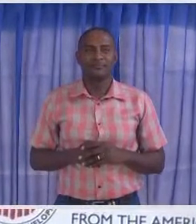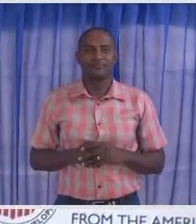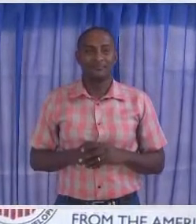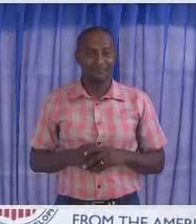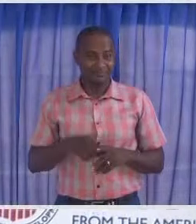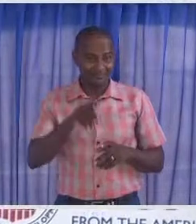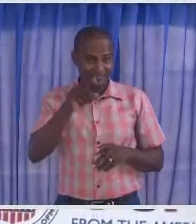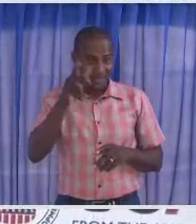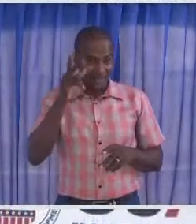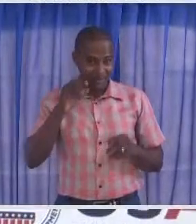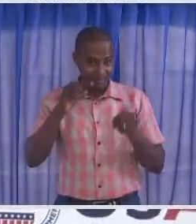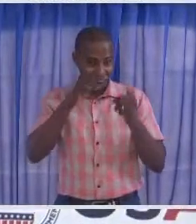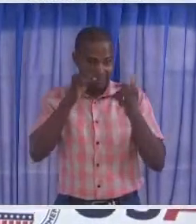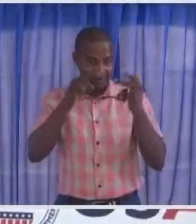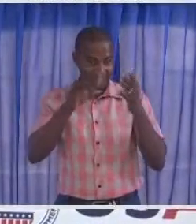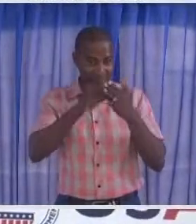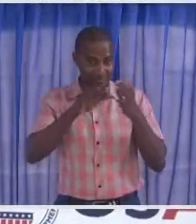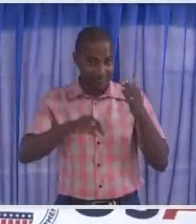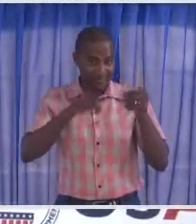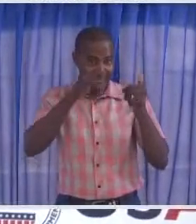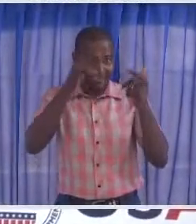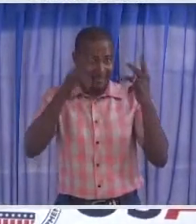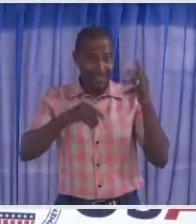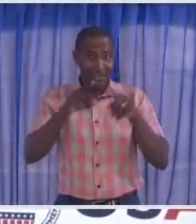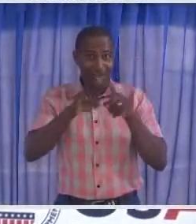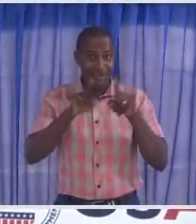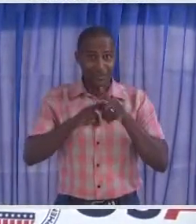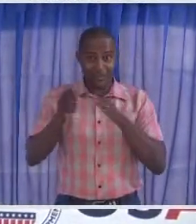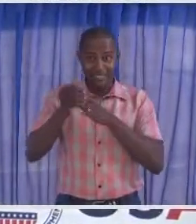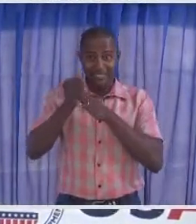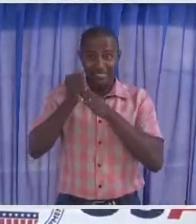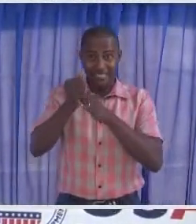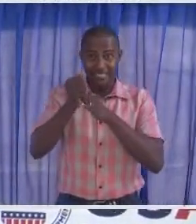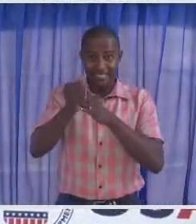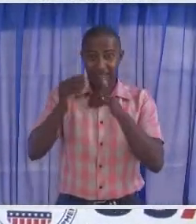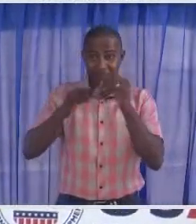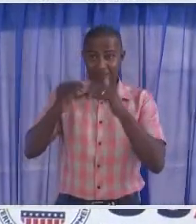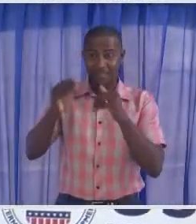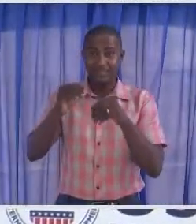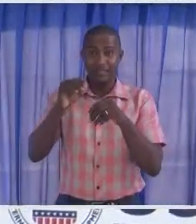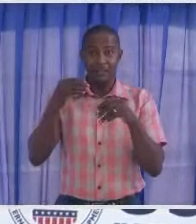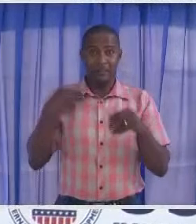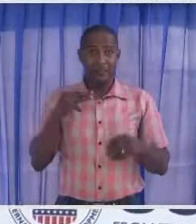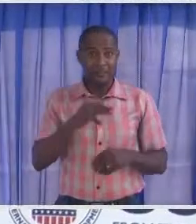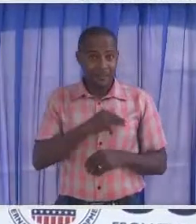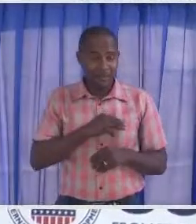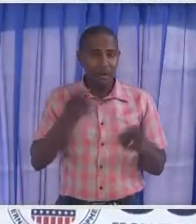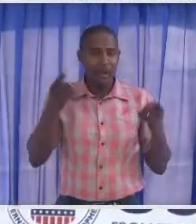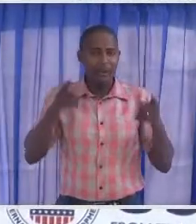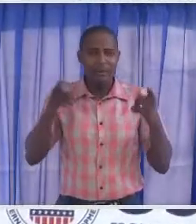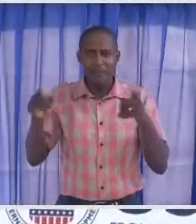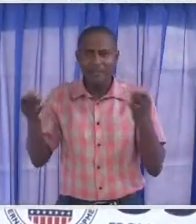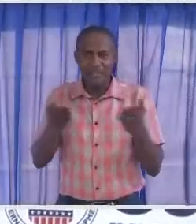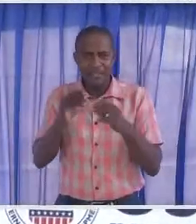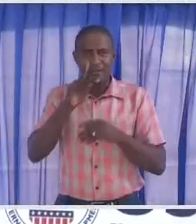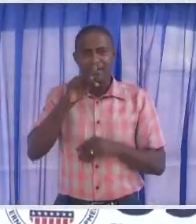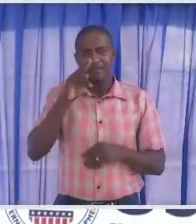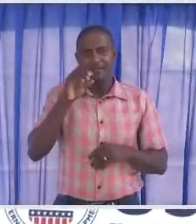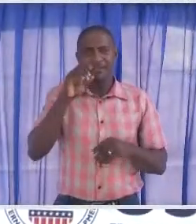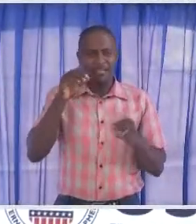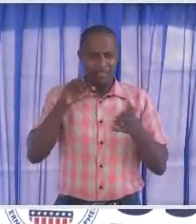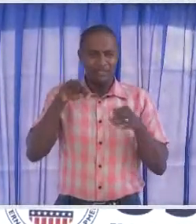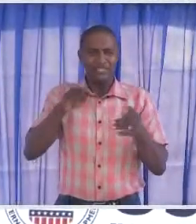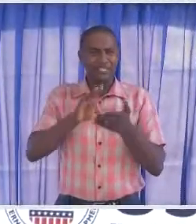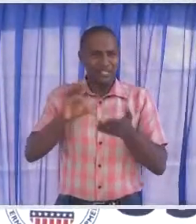So you heard from the students, you also heard from one of the leading faculty members on what's really happening here at Knockalva and the great